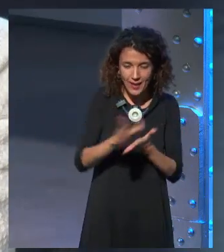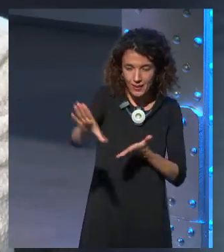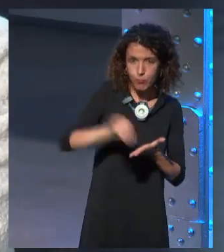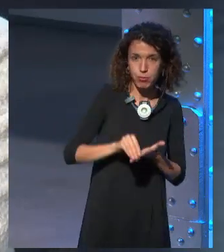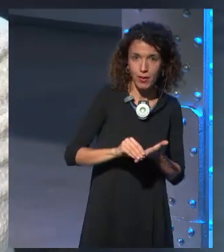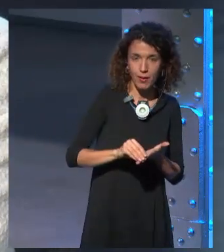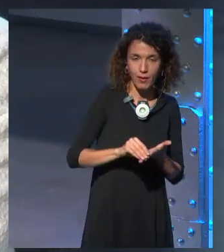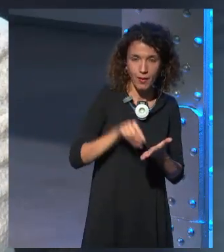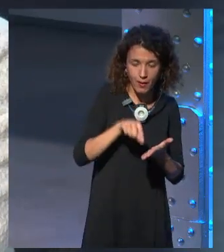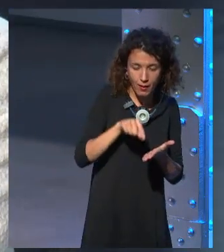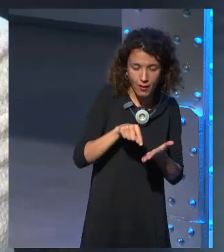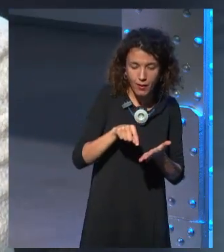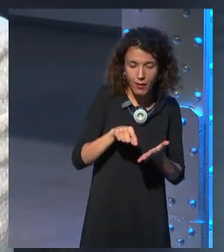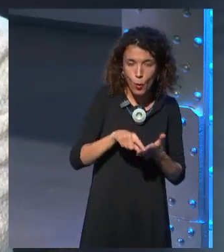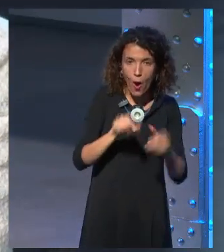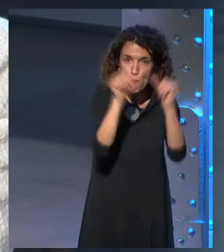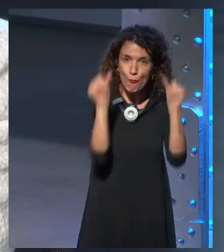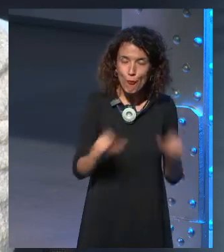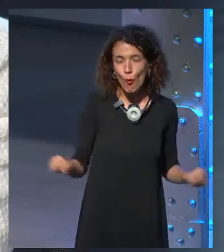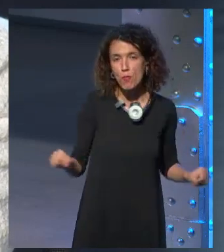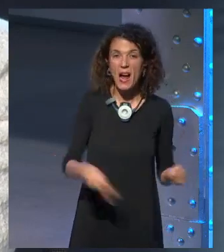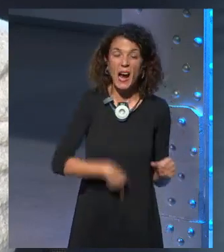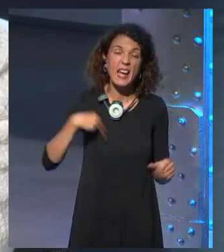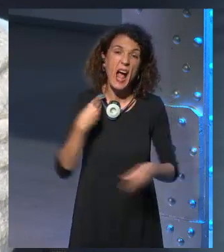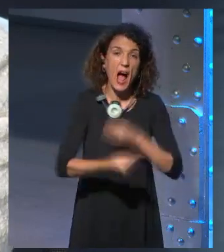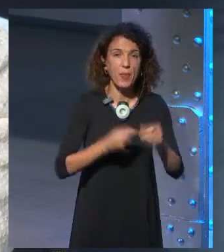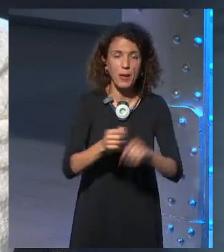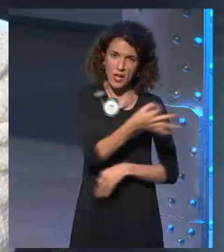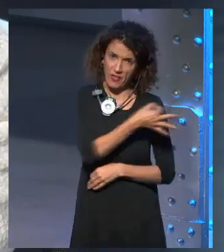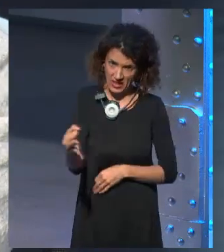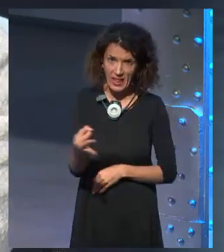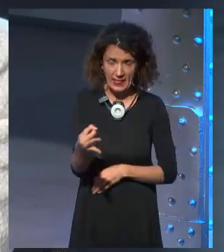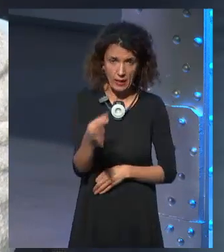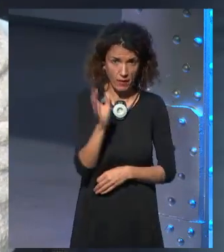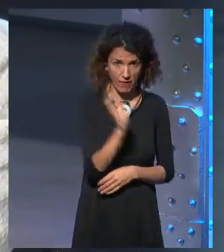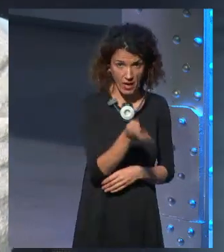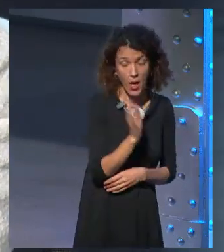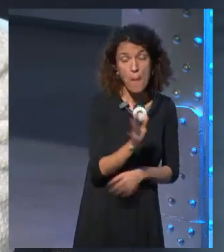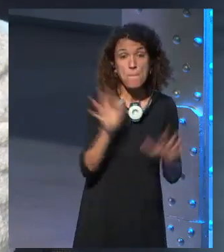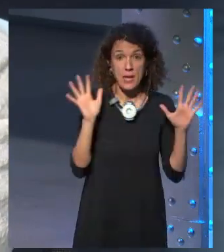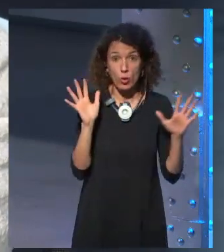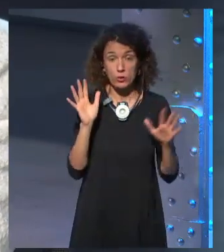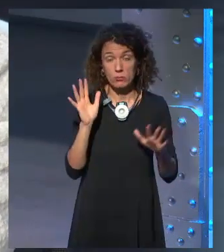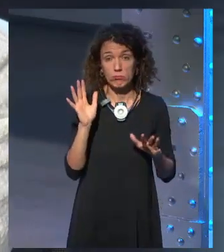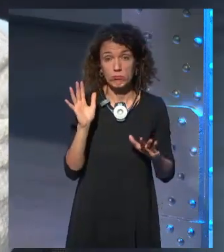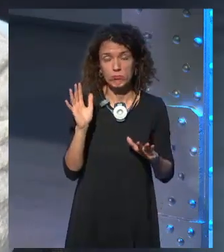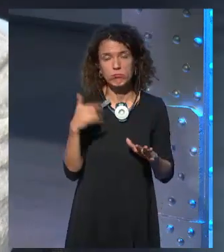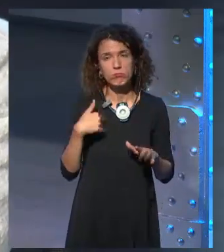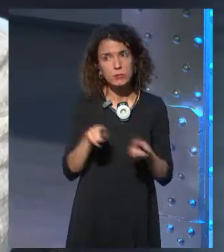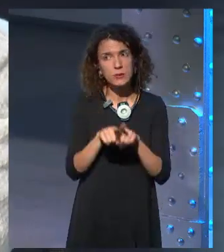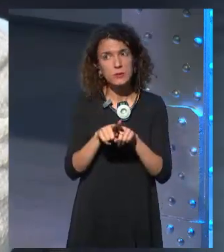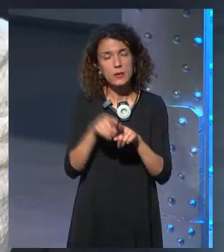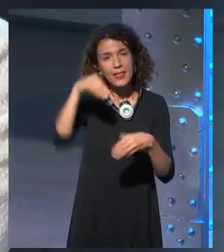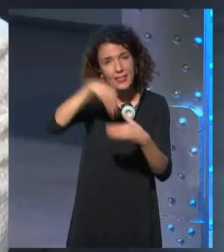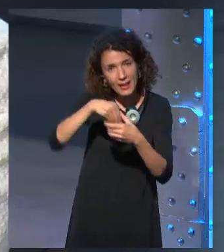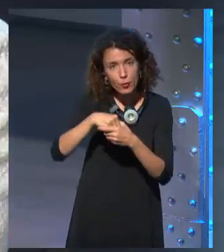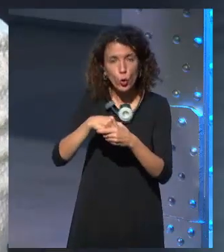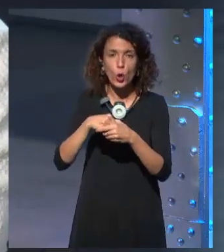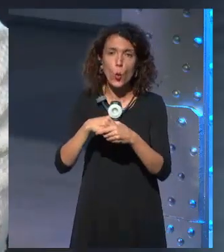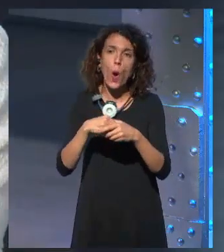make them more efficient, but actually create the status quo over and over again. And